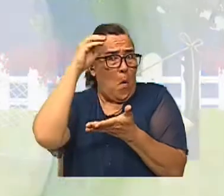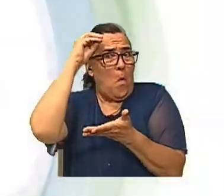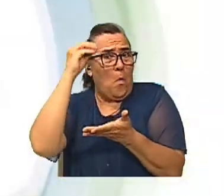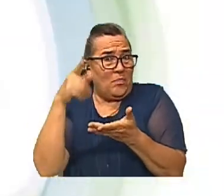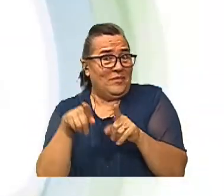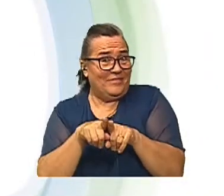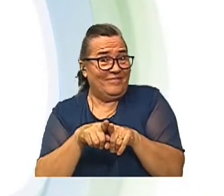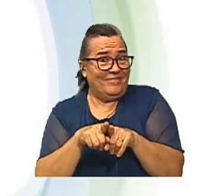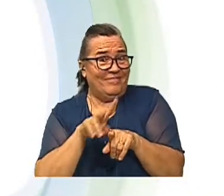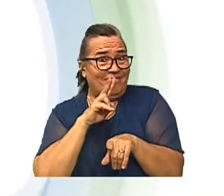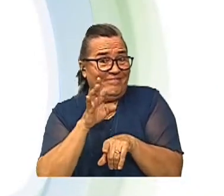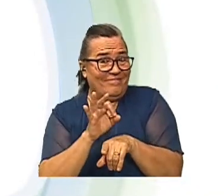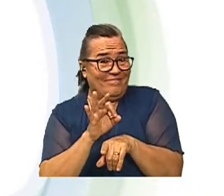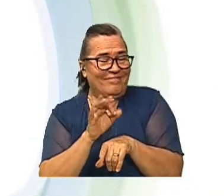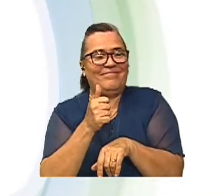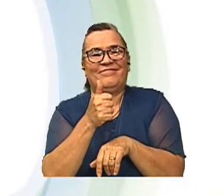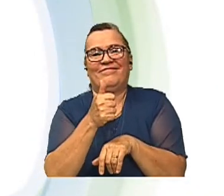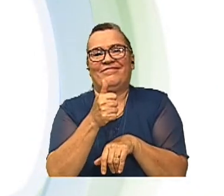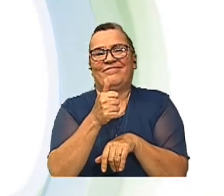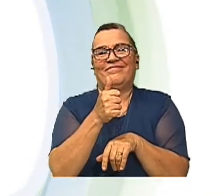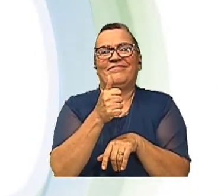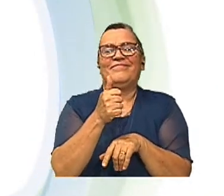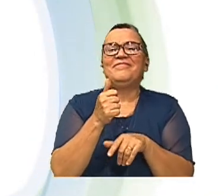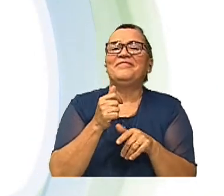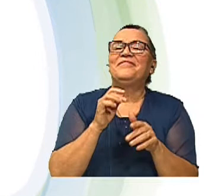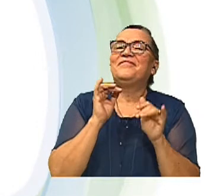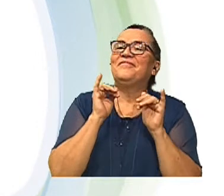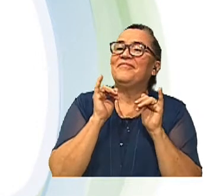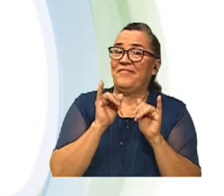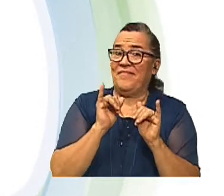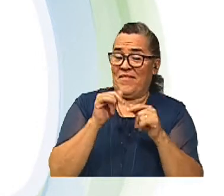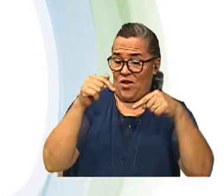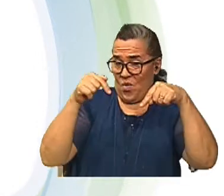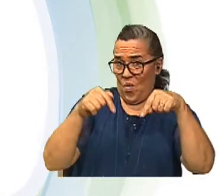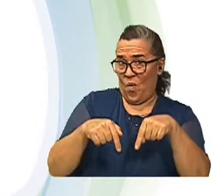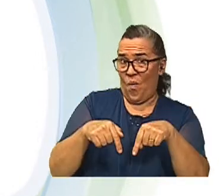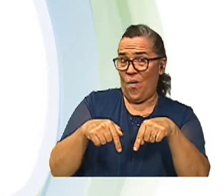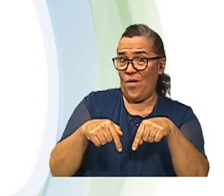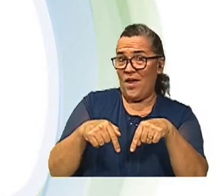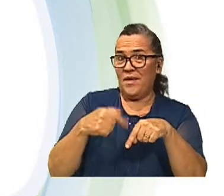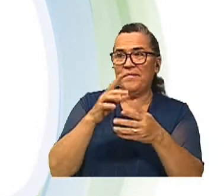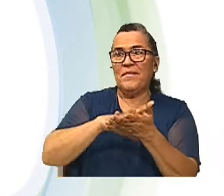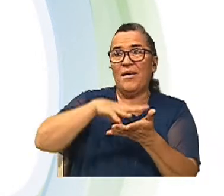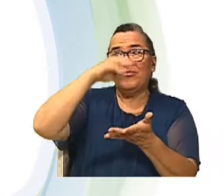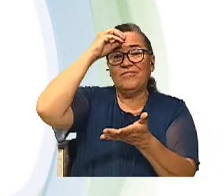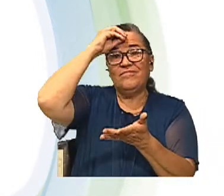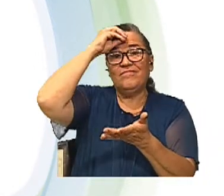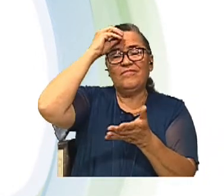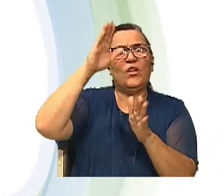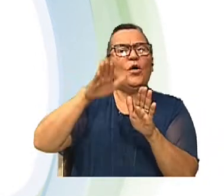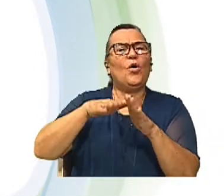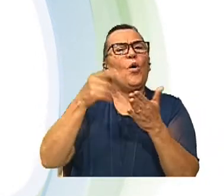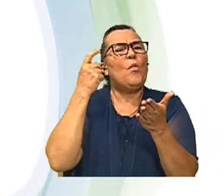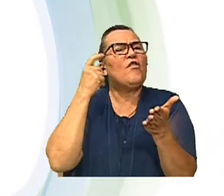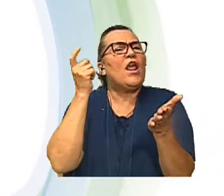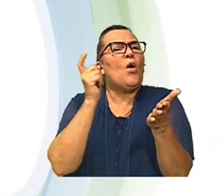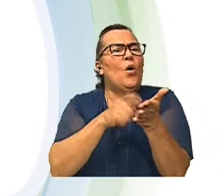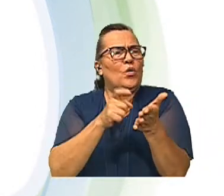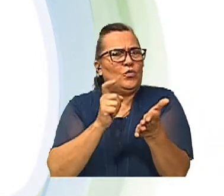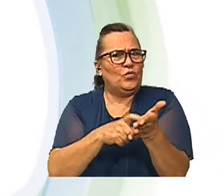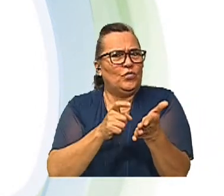right? Okay, so today we are going to learn how to